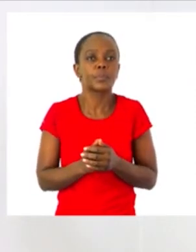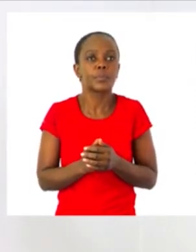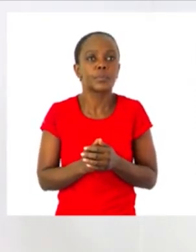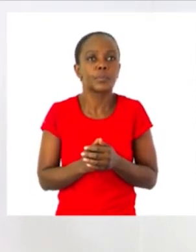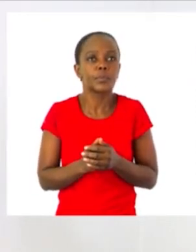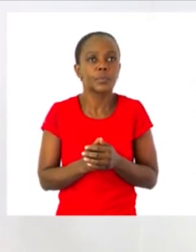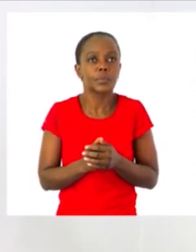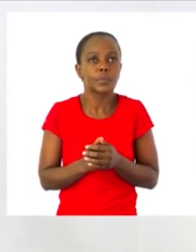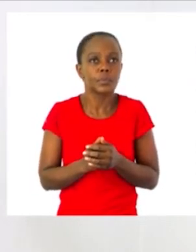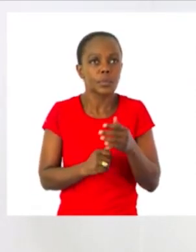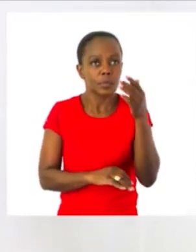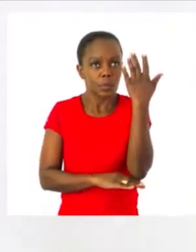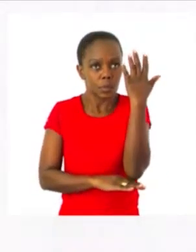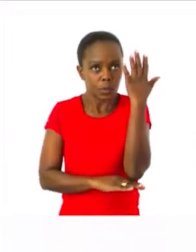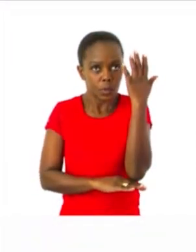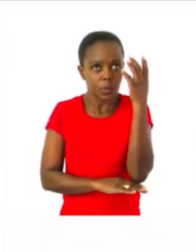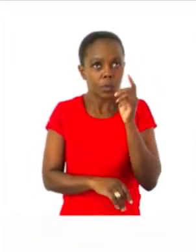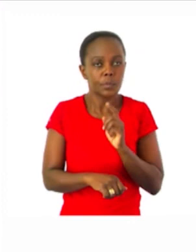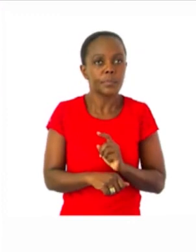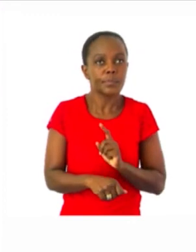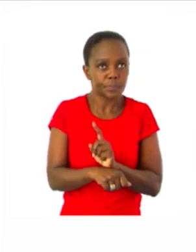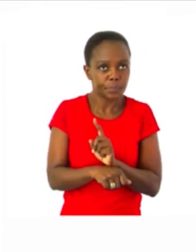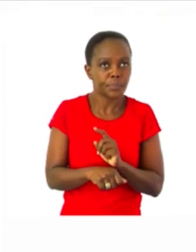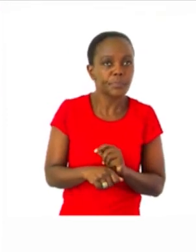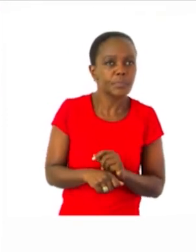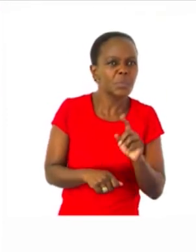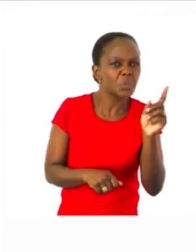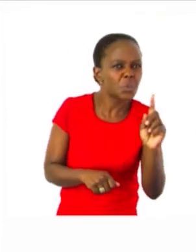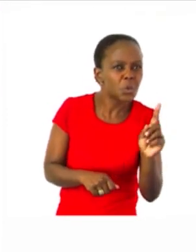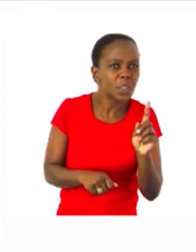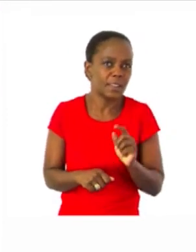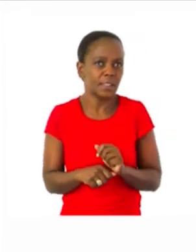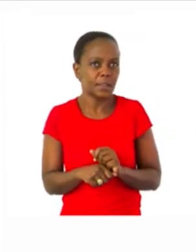Let us look at our first picture. What is in this picture?